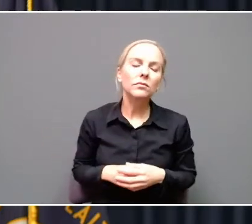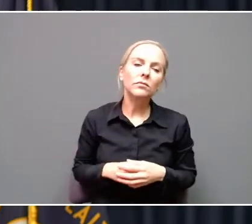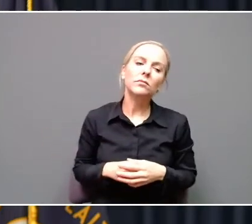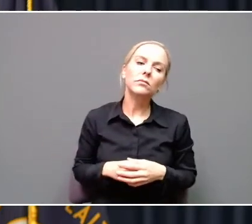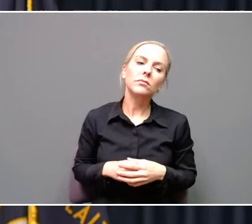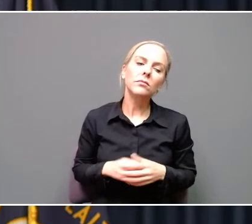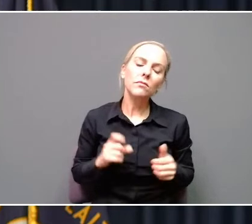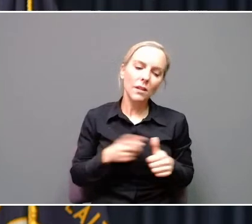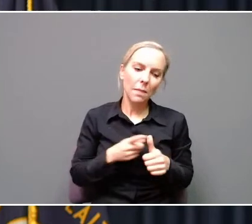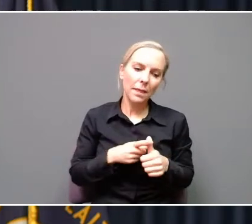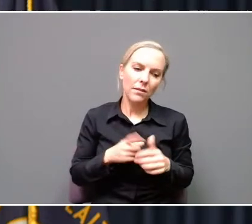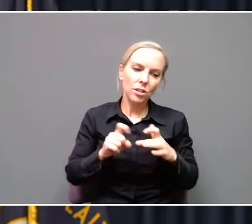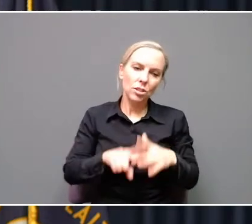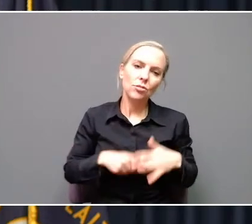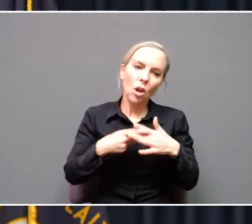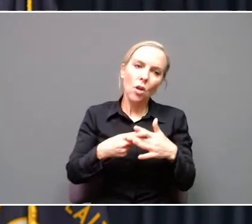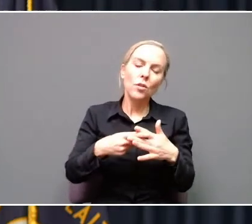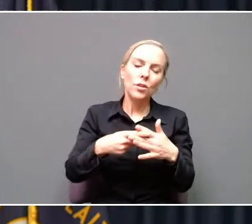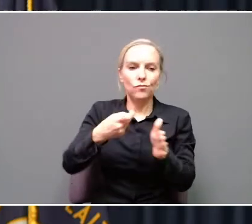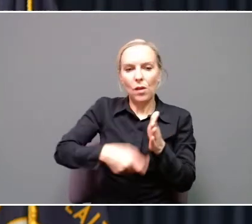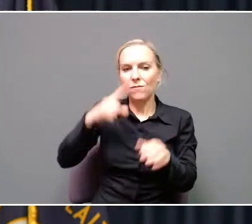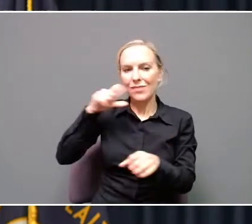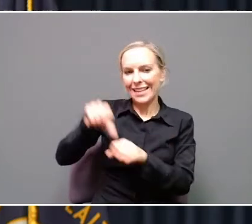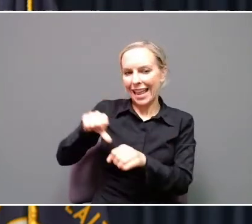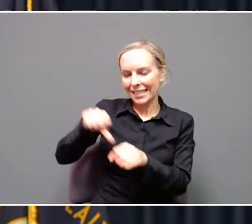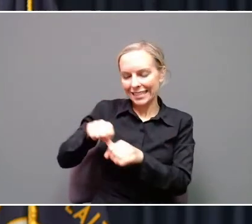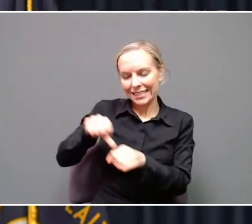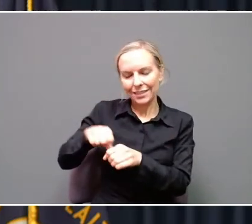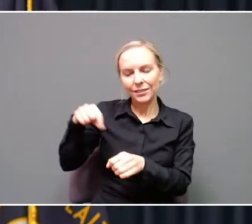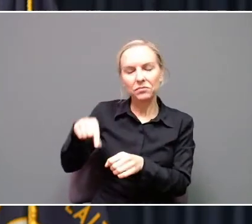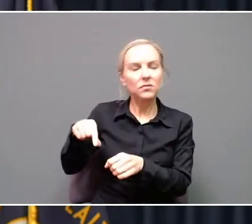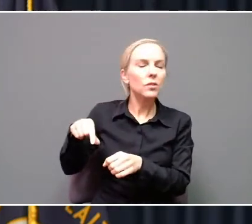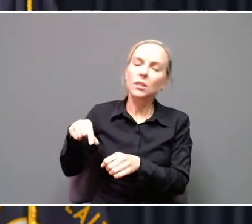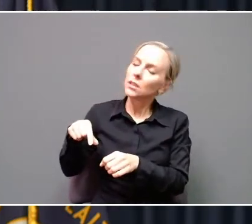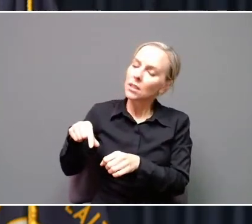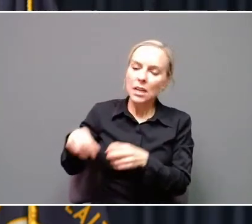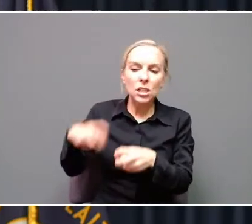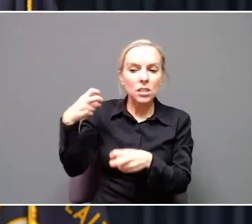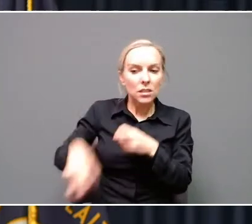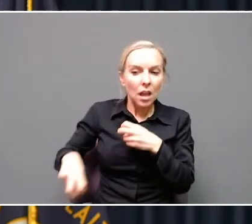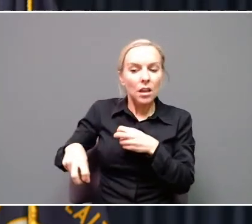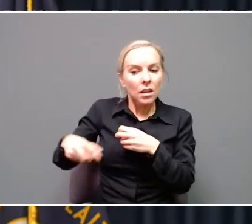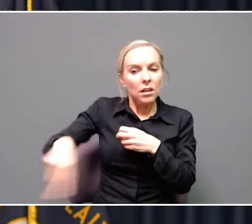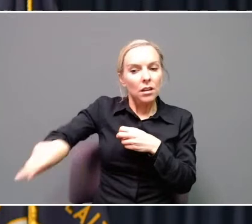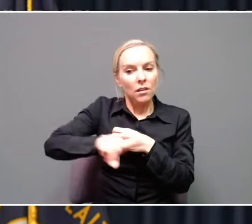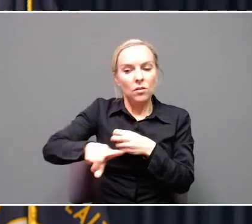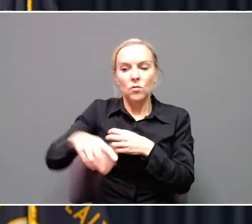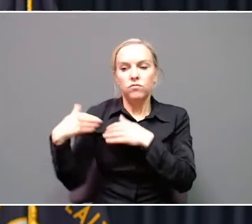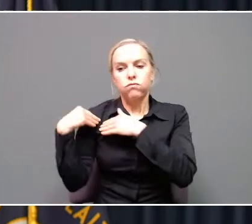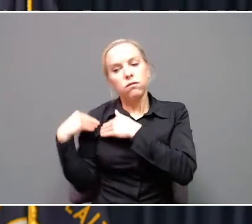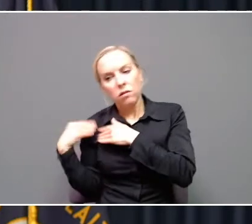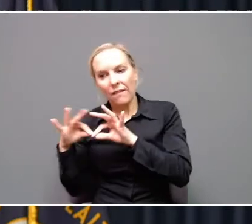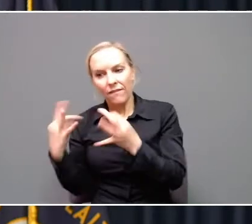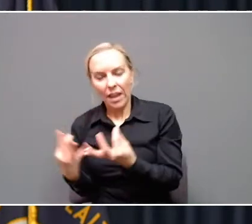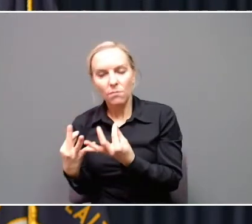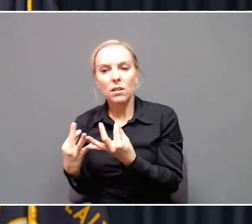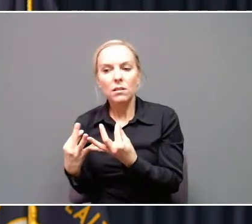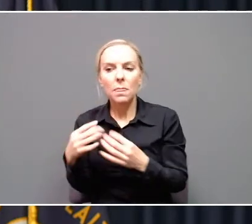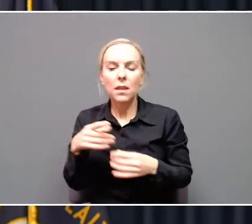of gas again. You know, it's tough, and it's tough on families, as well as the price of